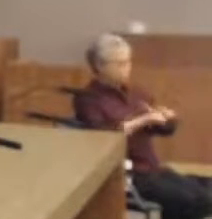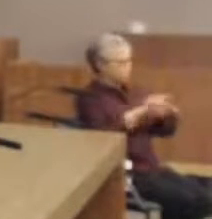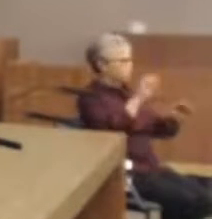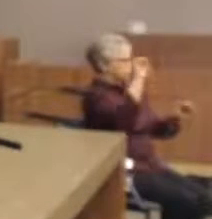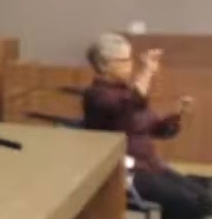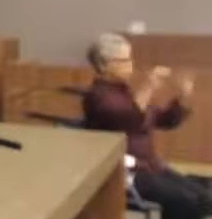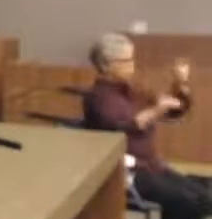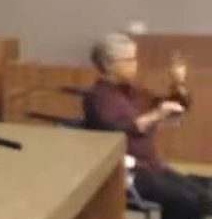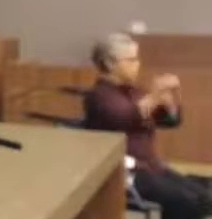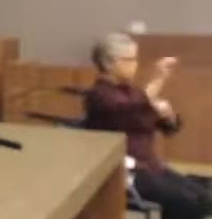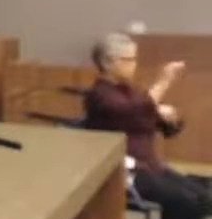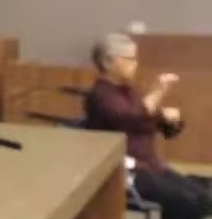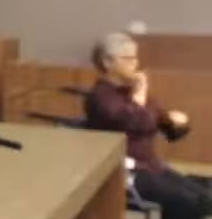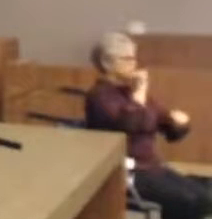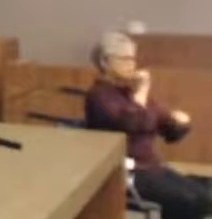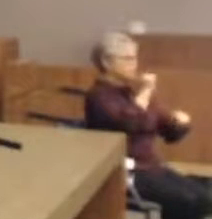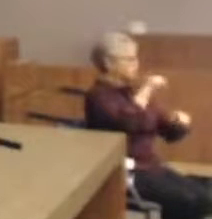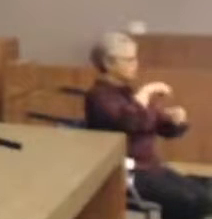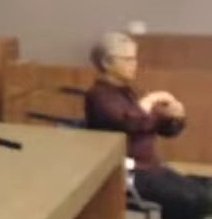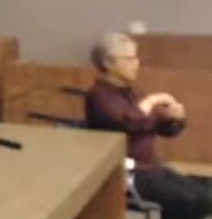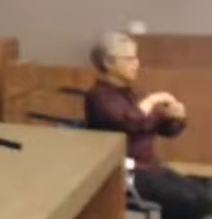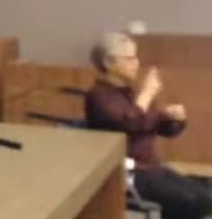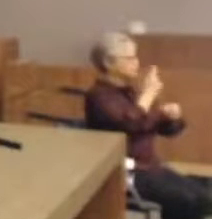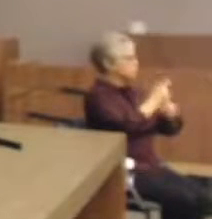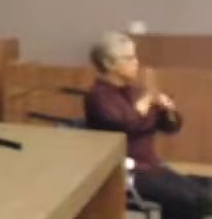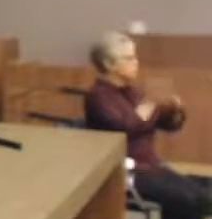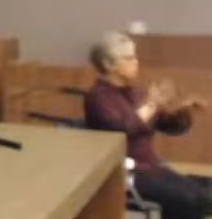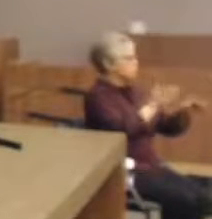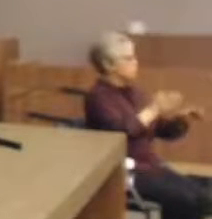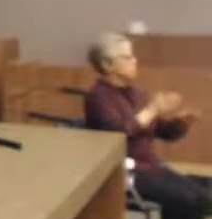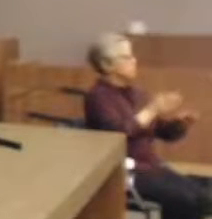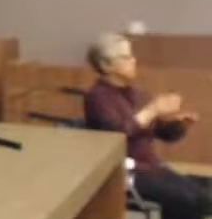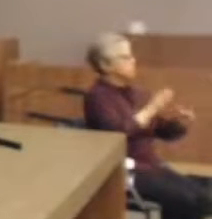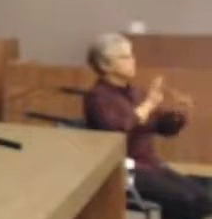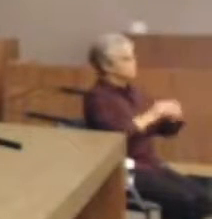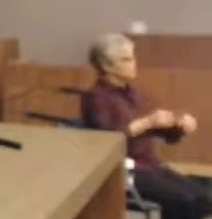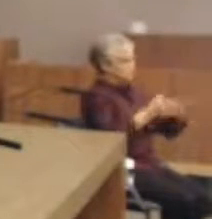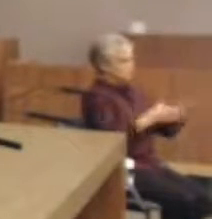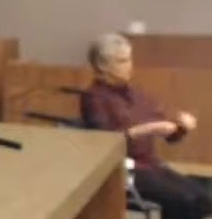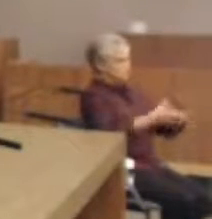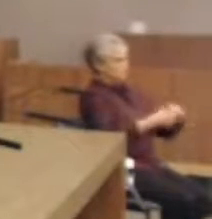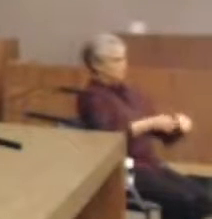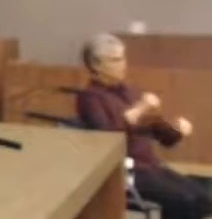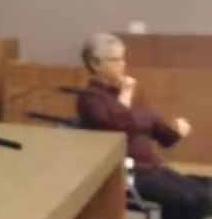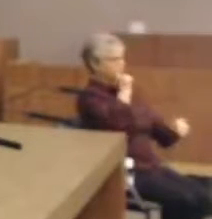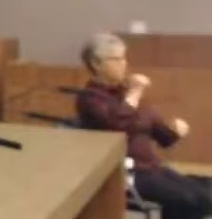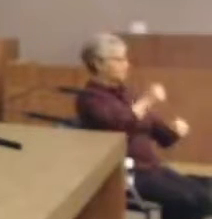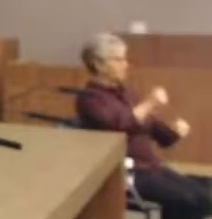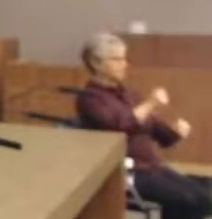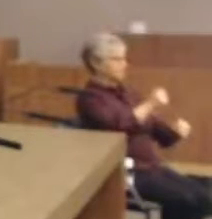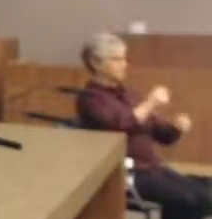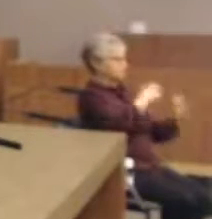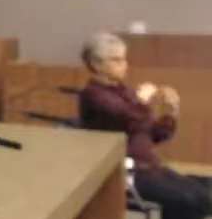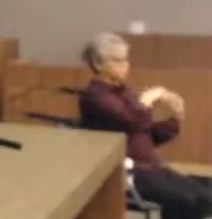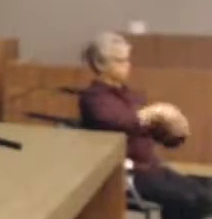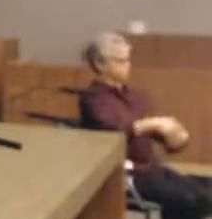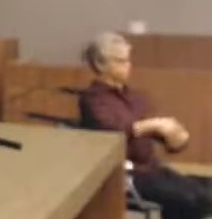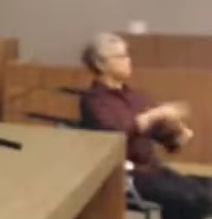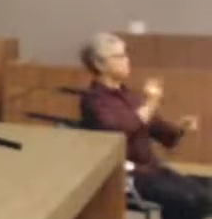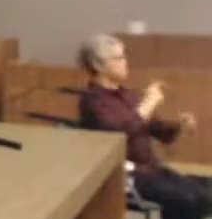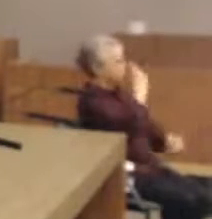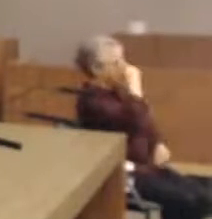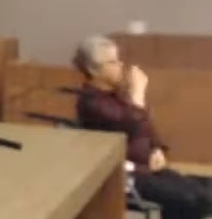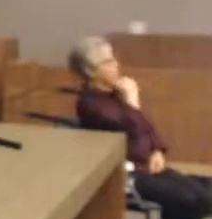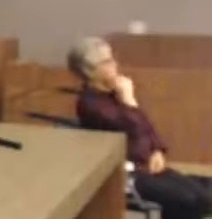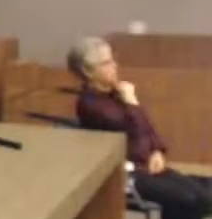non-contextual storytelling, people think that they're lying. So if you ask law enforcement or police officers how often they think